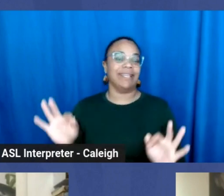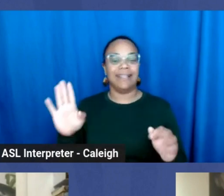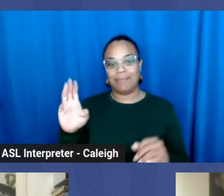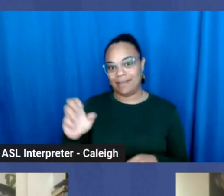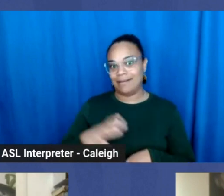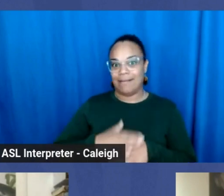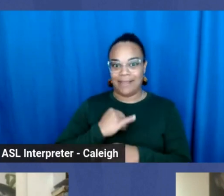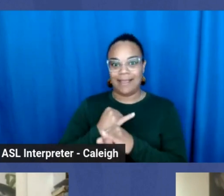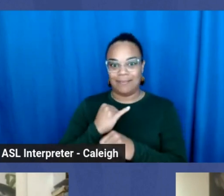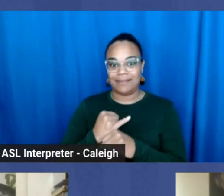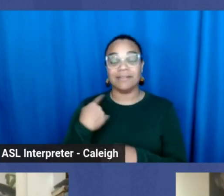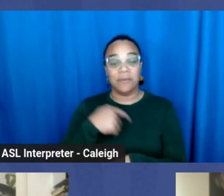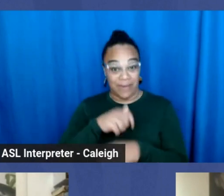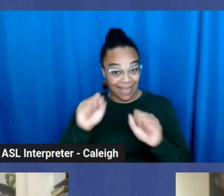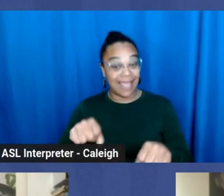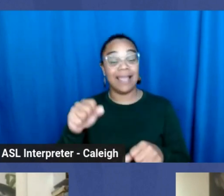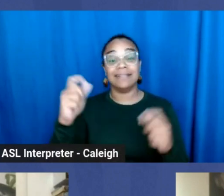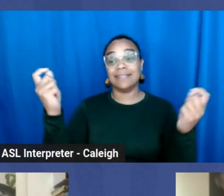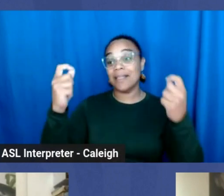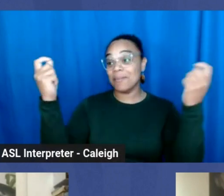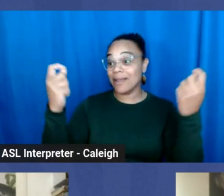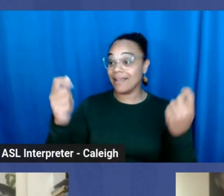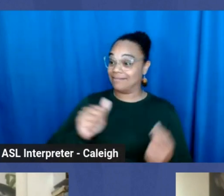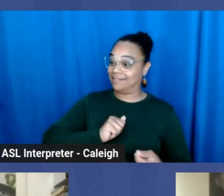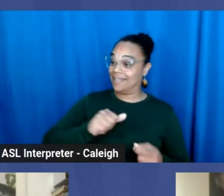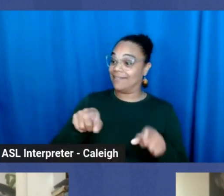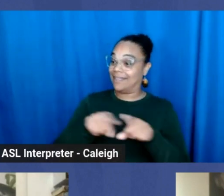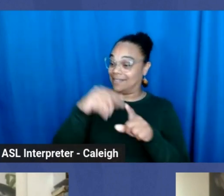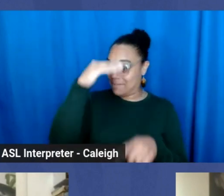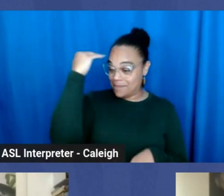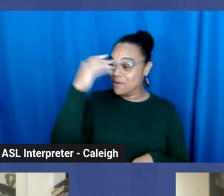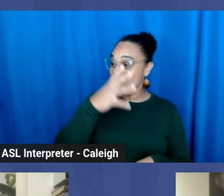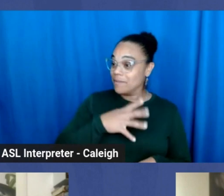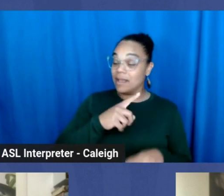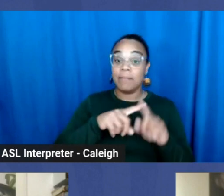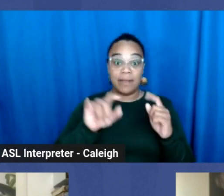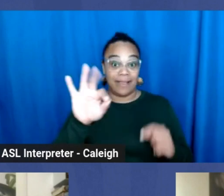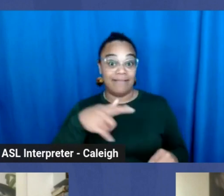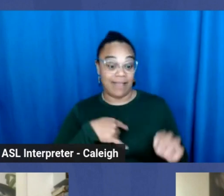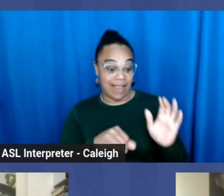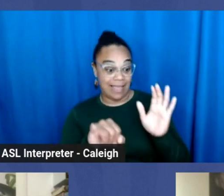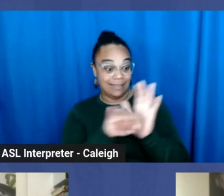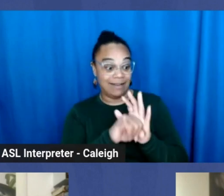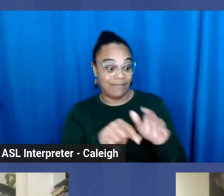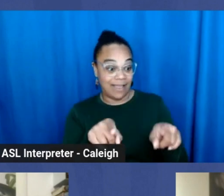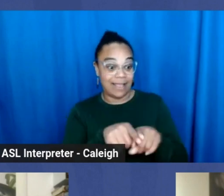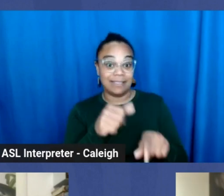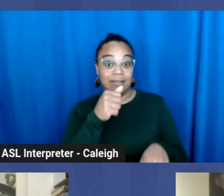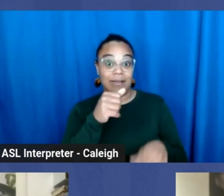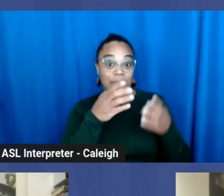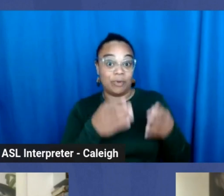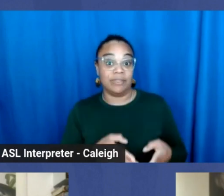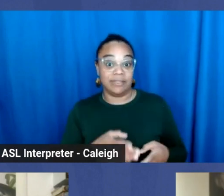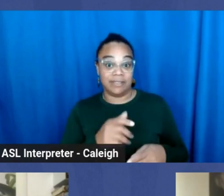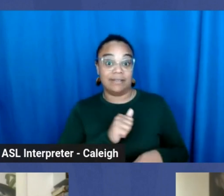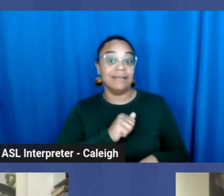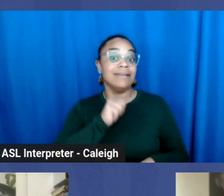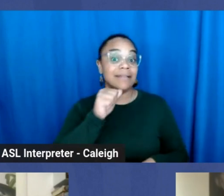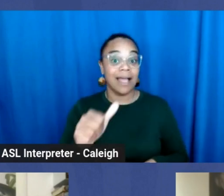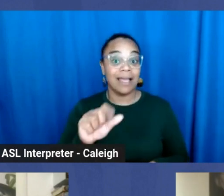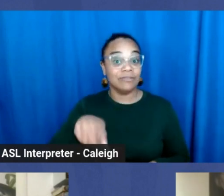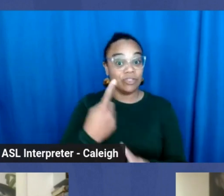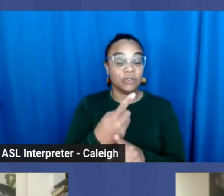celebrate our Black womanhood. But the second that I start to identify as a person who is not a woman, but is a queer